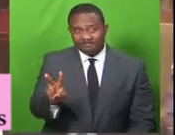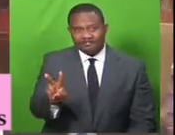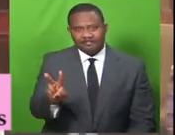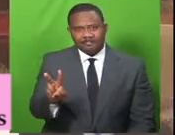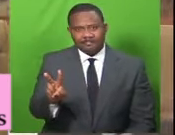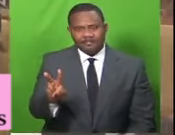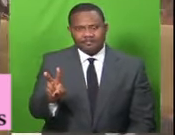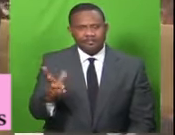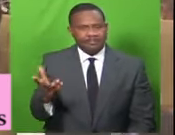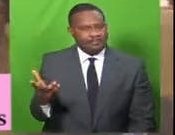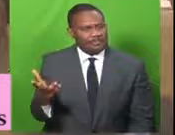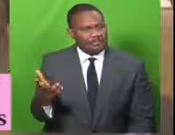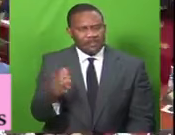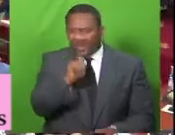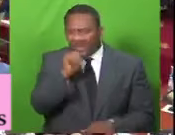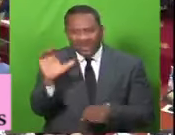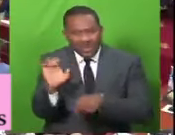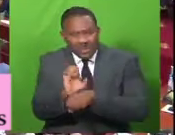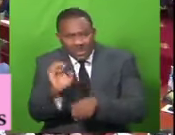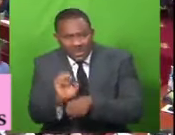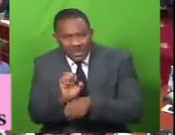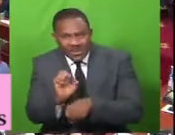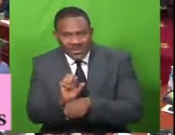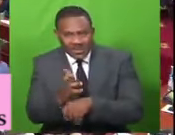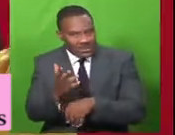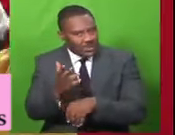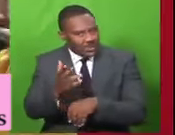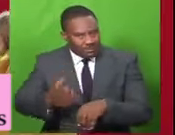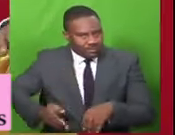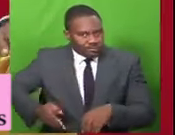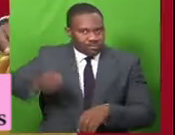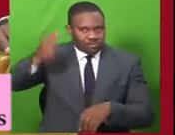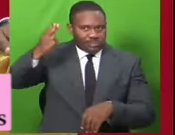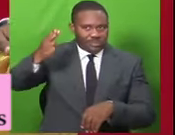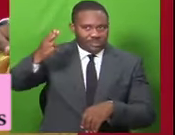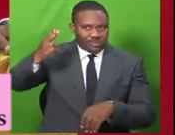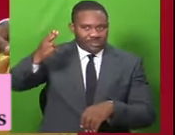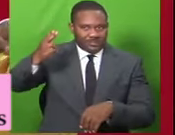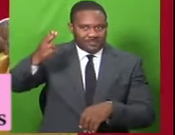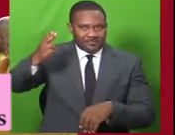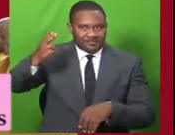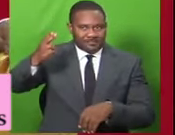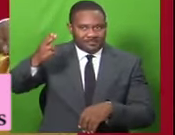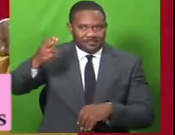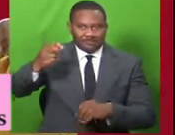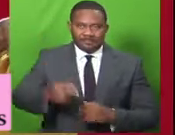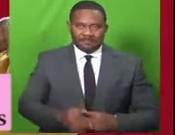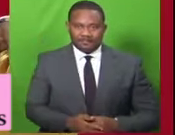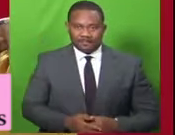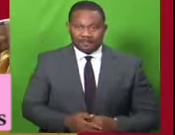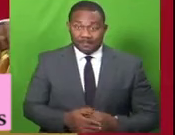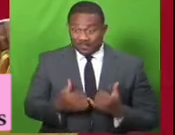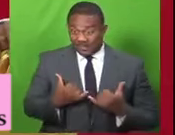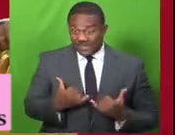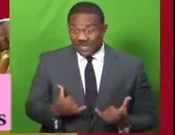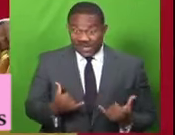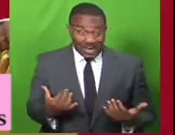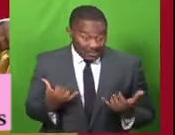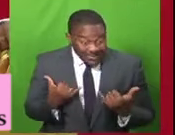Mr. President, unemployment is exceedingly high at the record levels. And as we